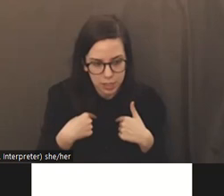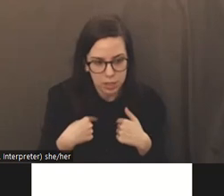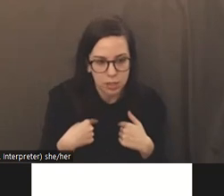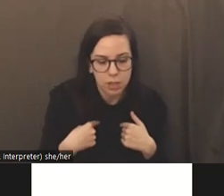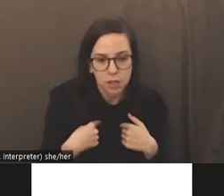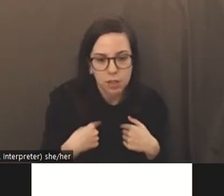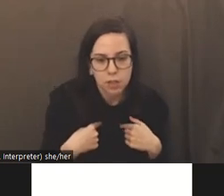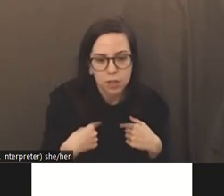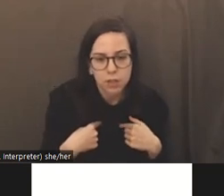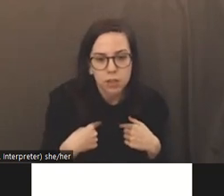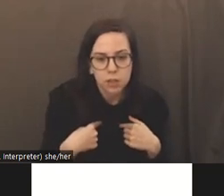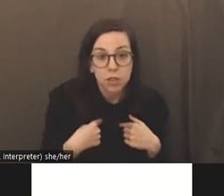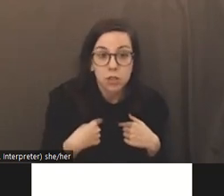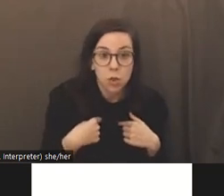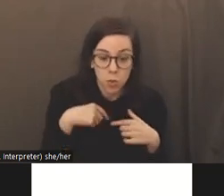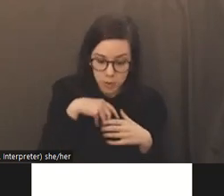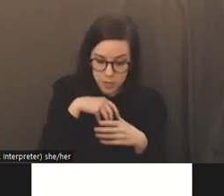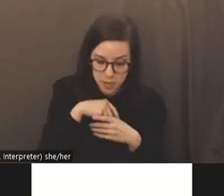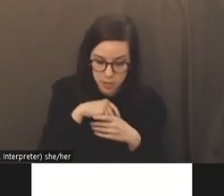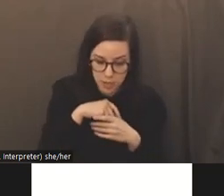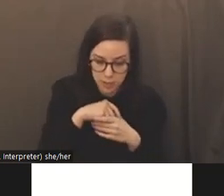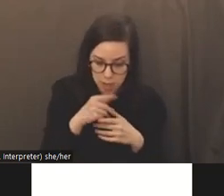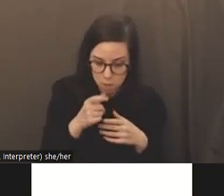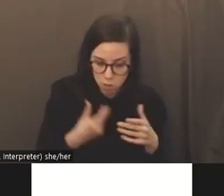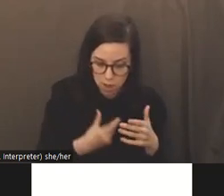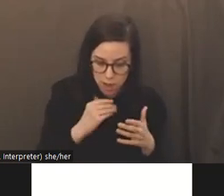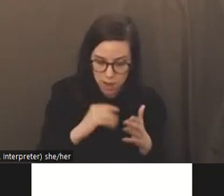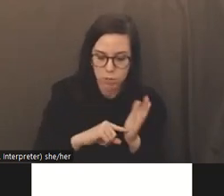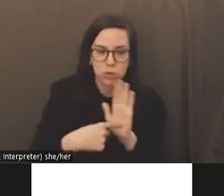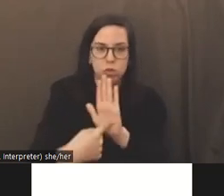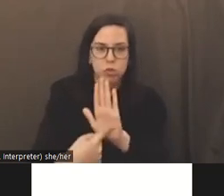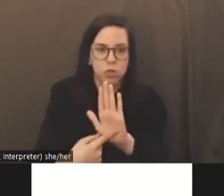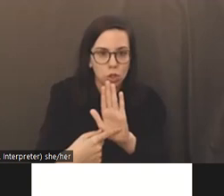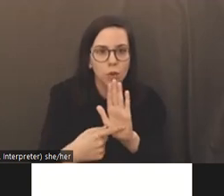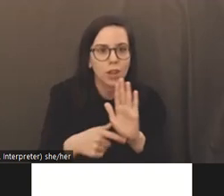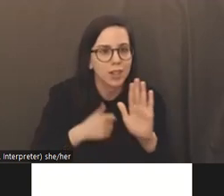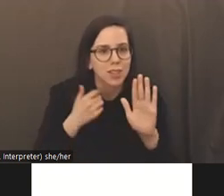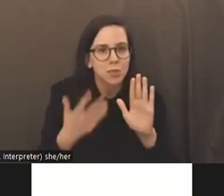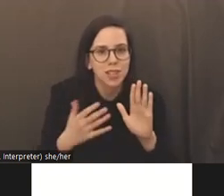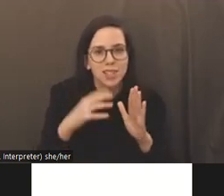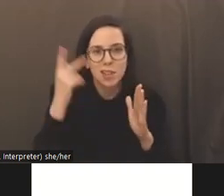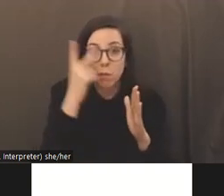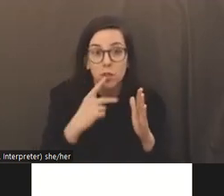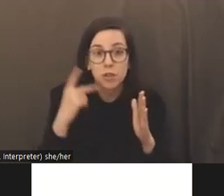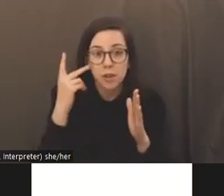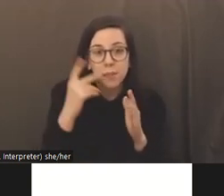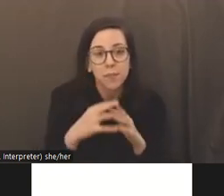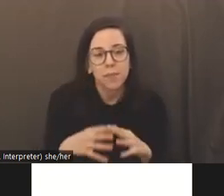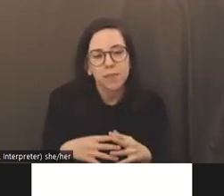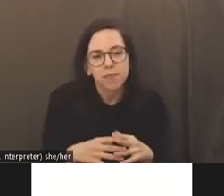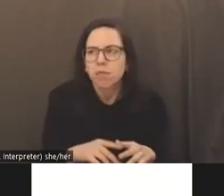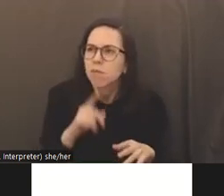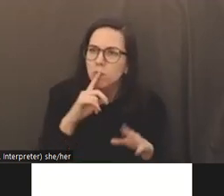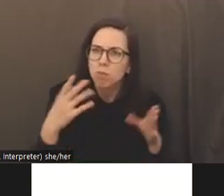you're kind of bringing those inside aspects out in your representation in the portrait as well. So there's kind of a